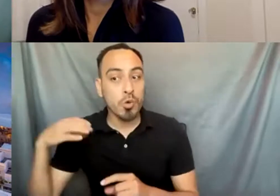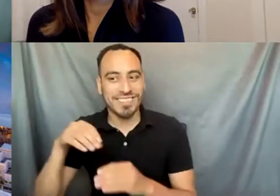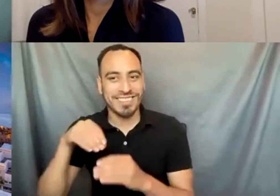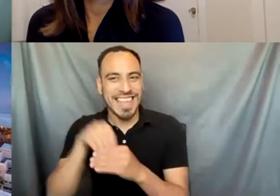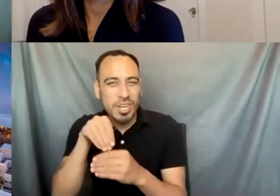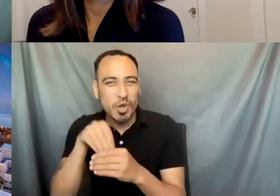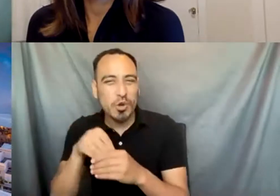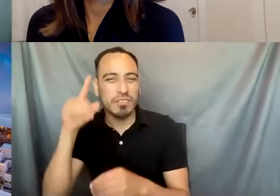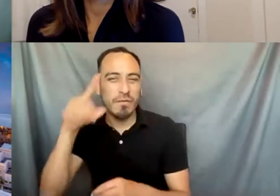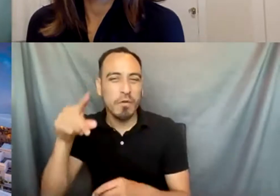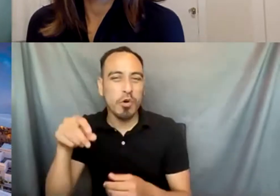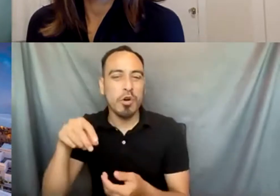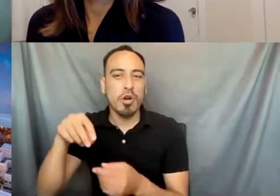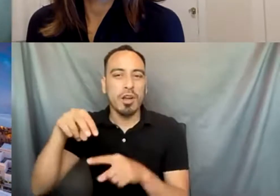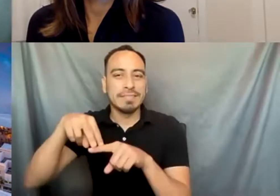fully vaccinated?